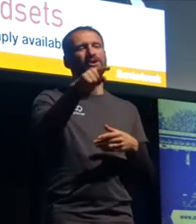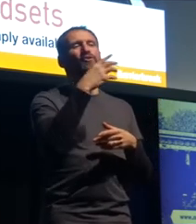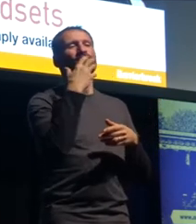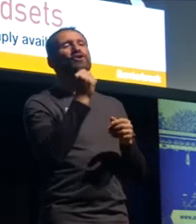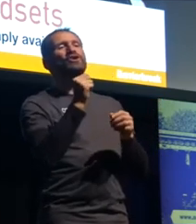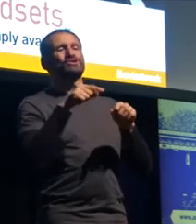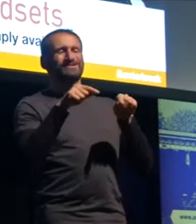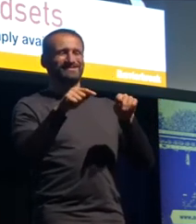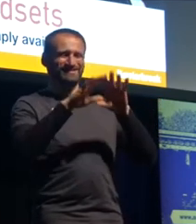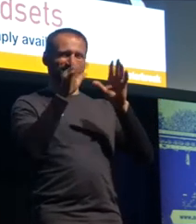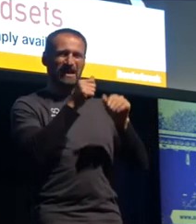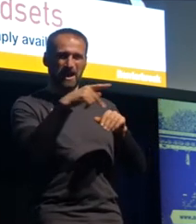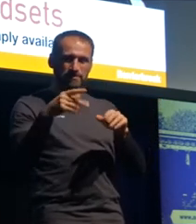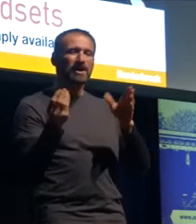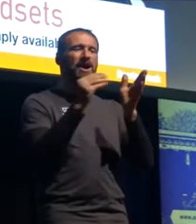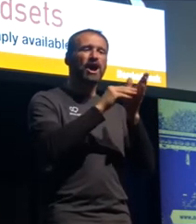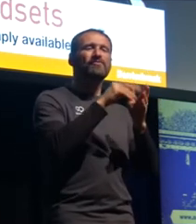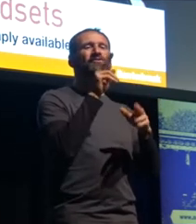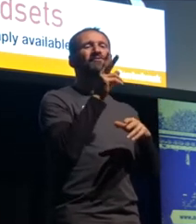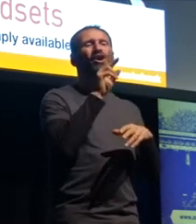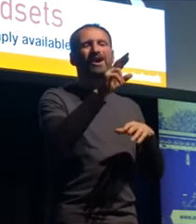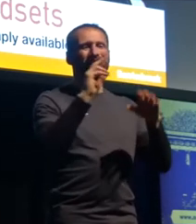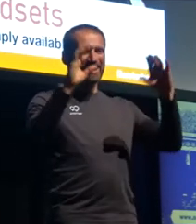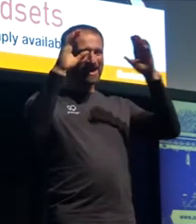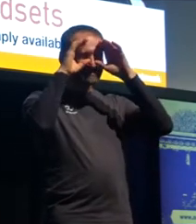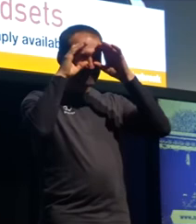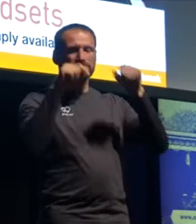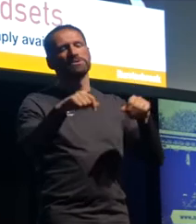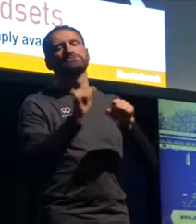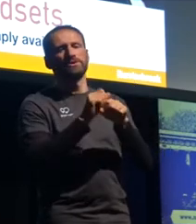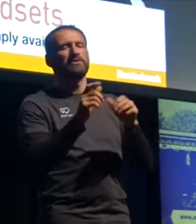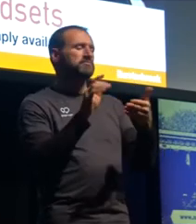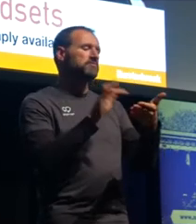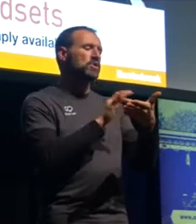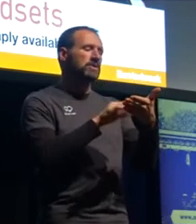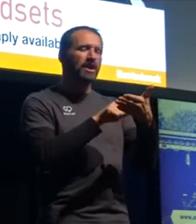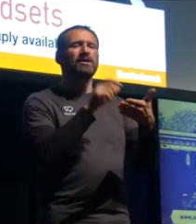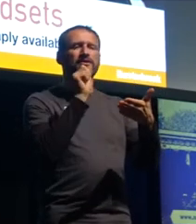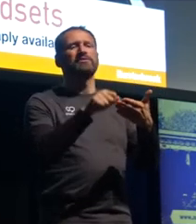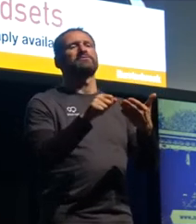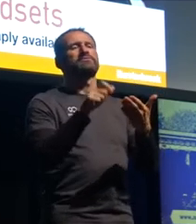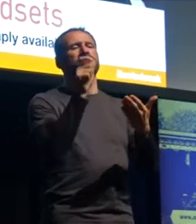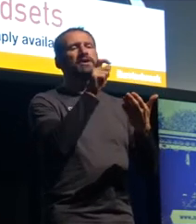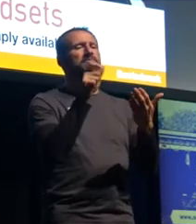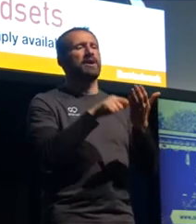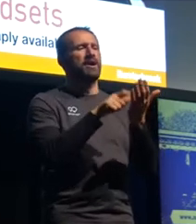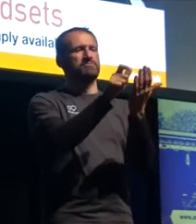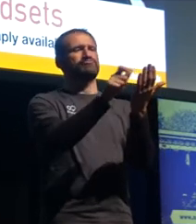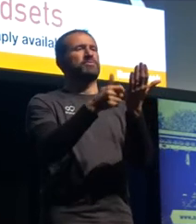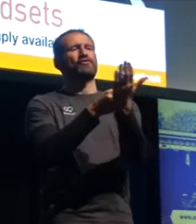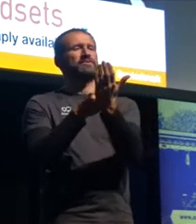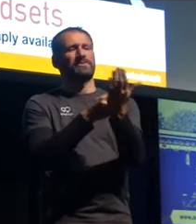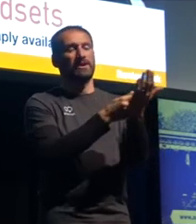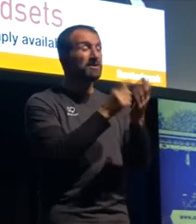on a VR headset, because right now you can just use a mobile phone and record the camera over here. But if you flip it, I